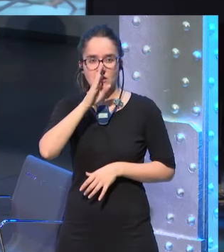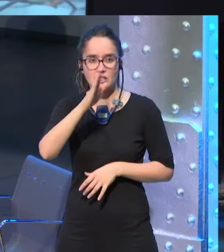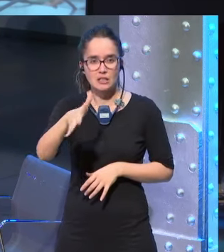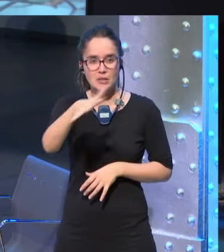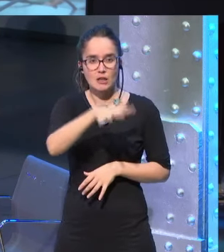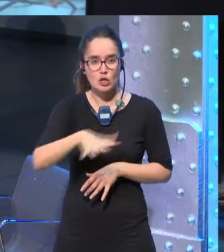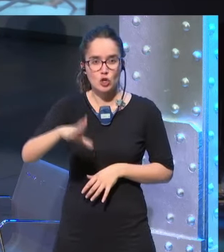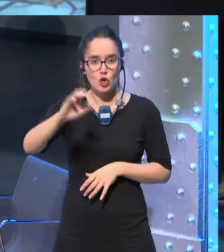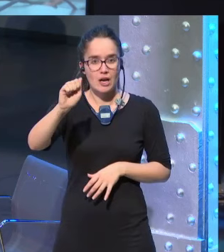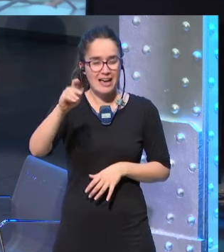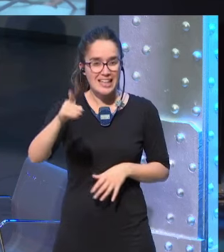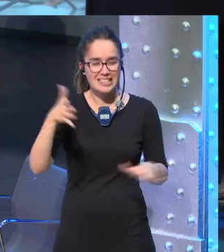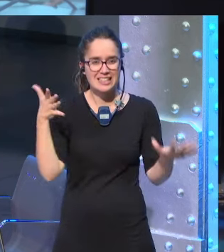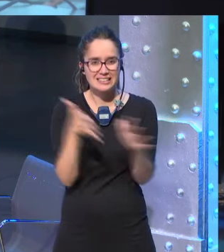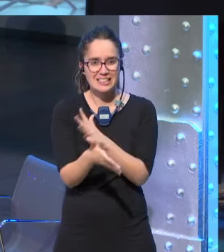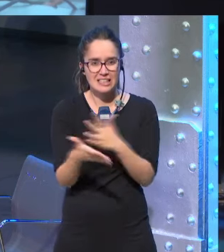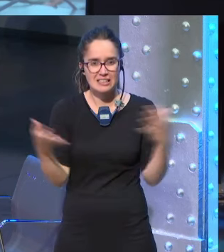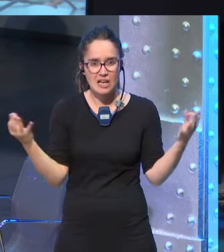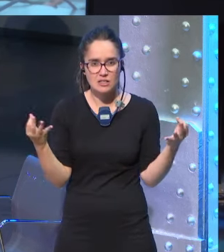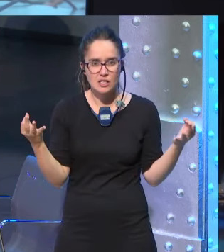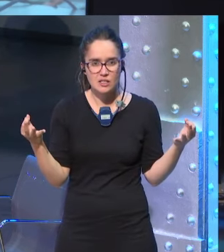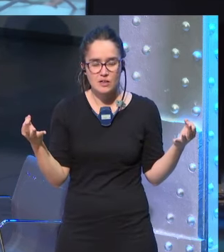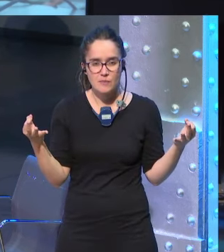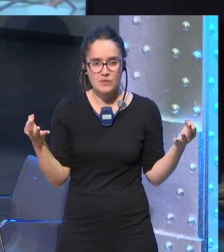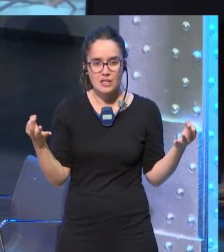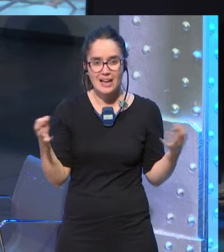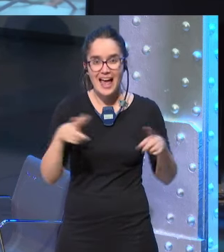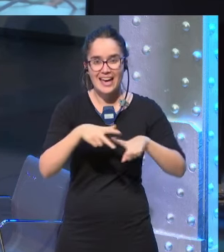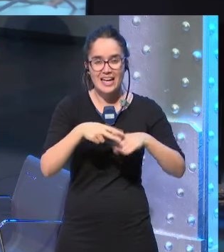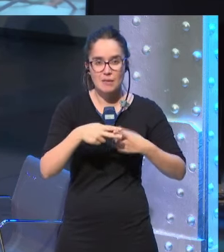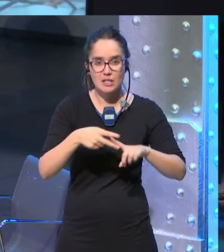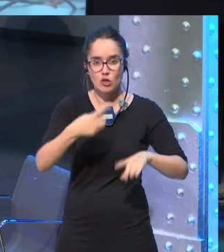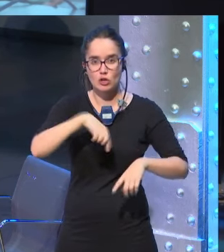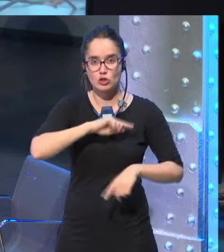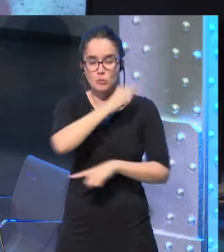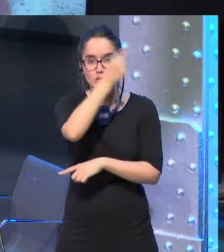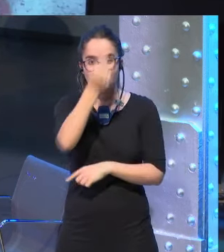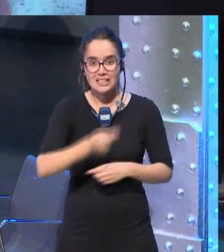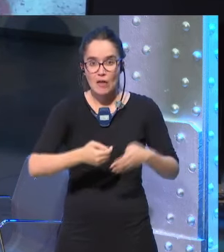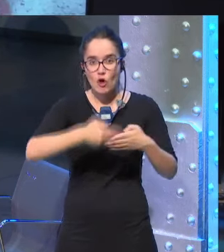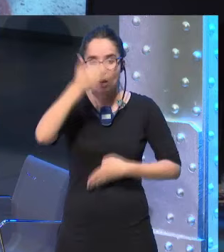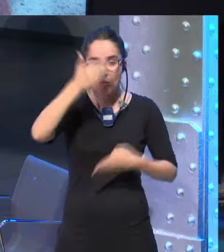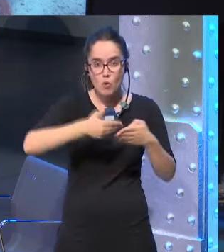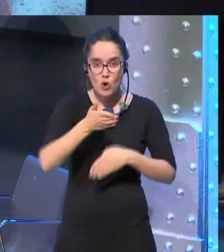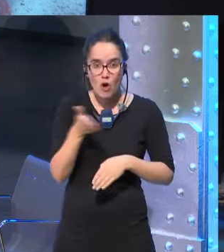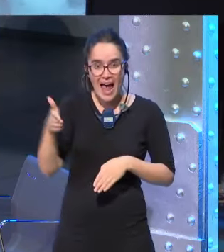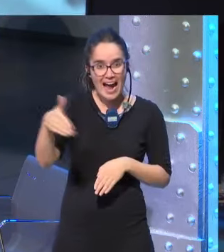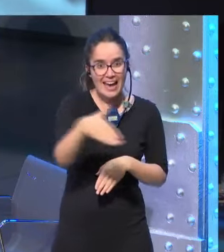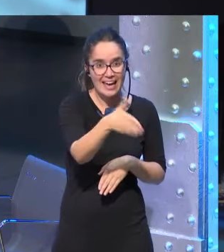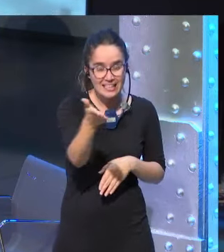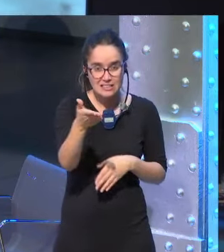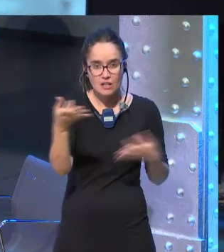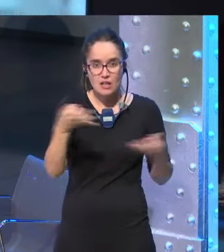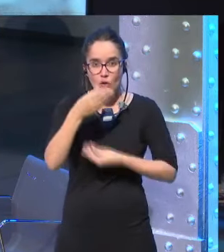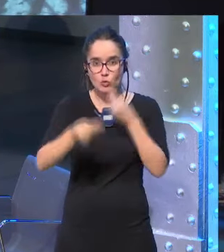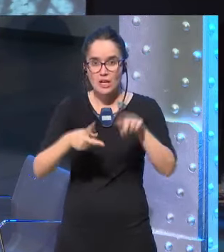that we design this wall with is also the tool that we built this wall with. That's also quite a change in the logic. And